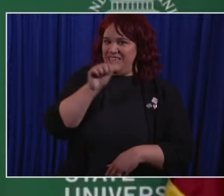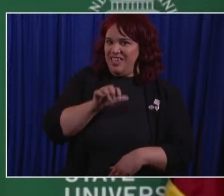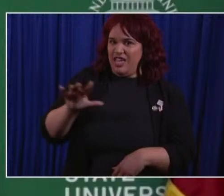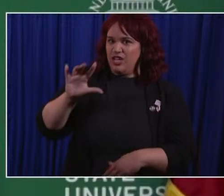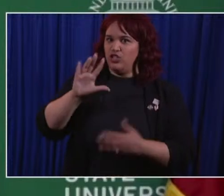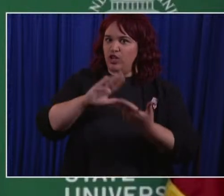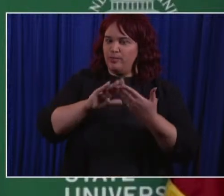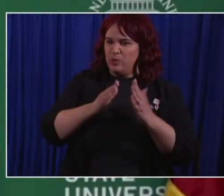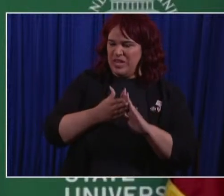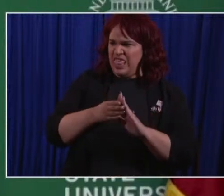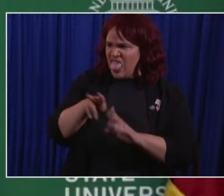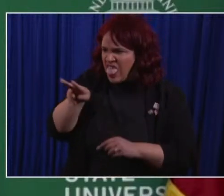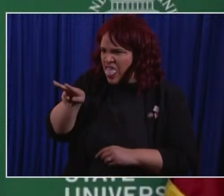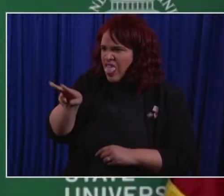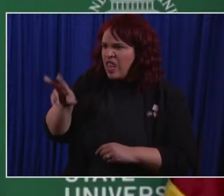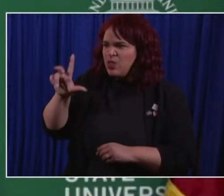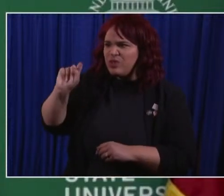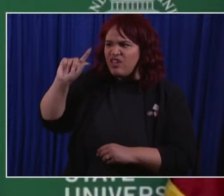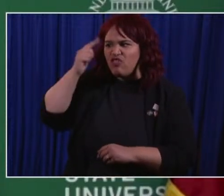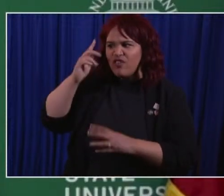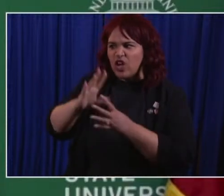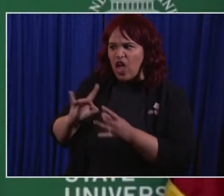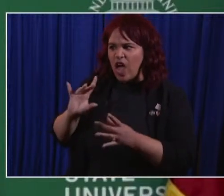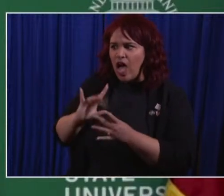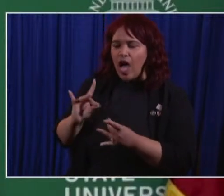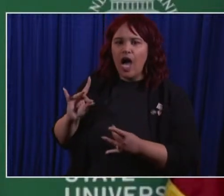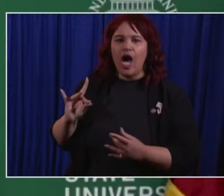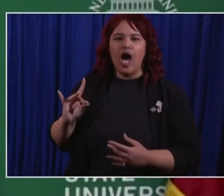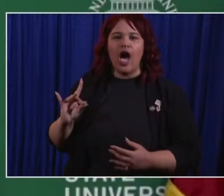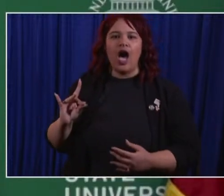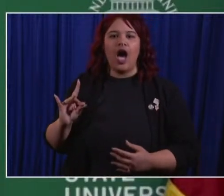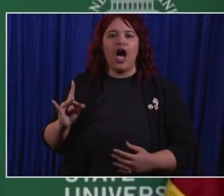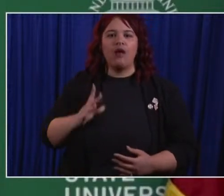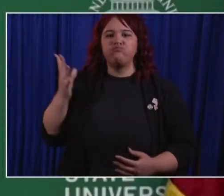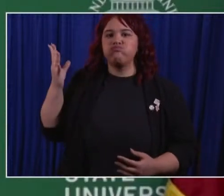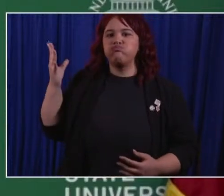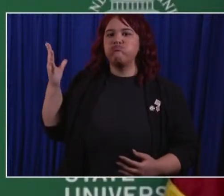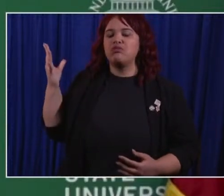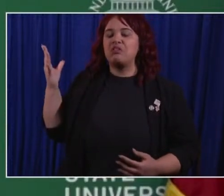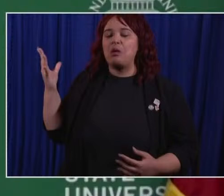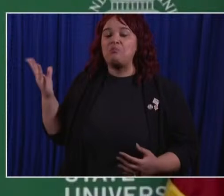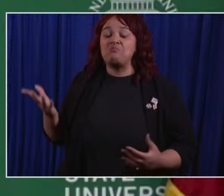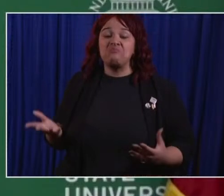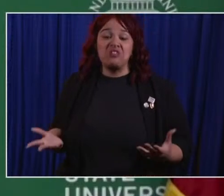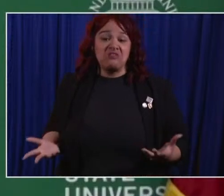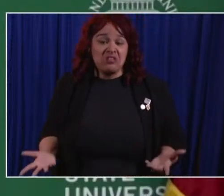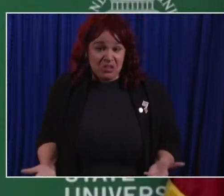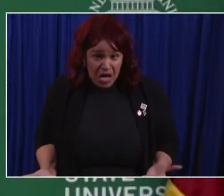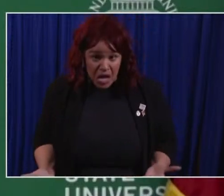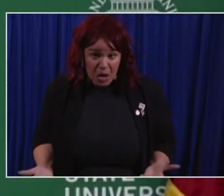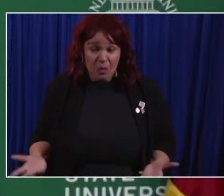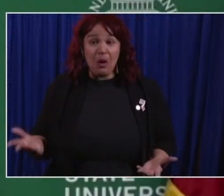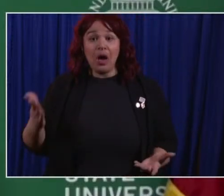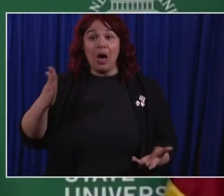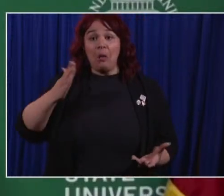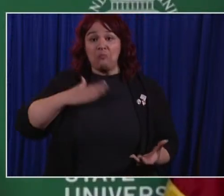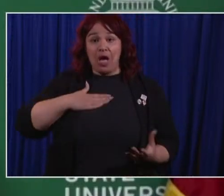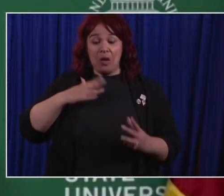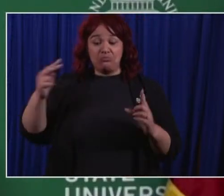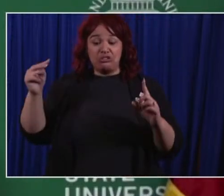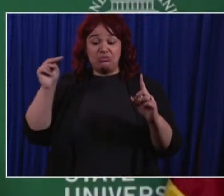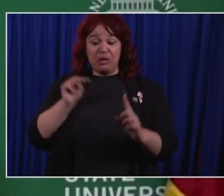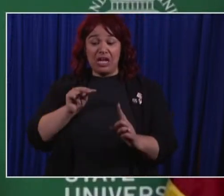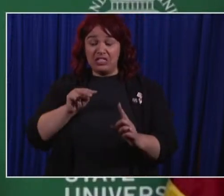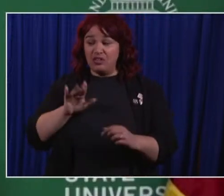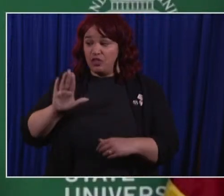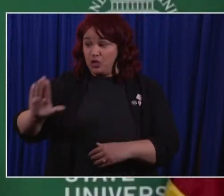believe that you did not say anything that I was out of place, out of context, because literally, this is where